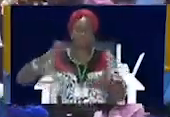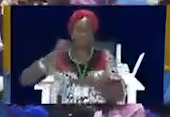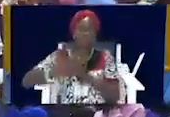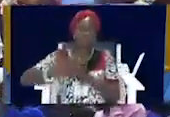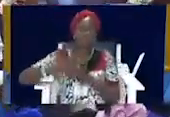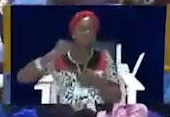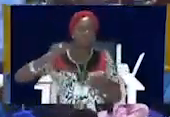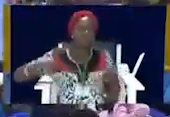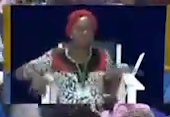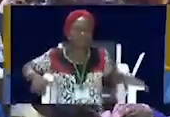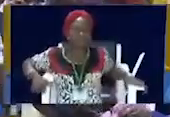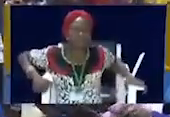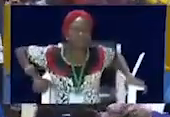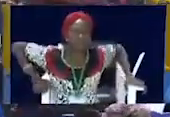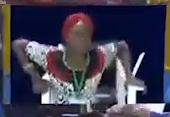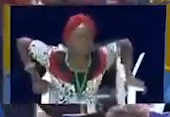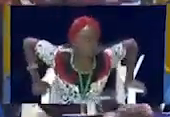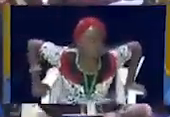Amen.